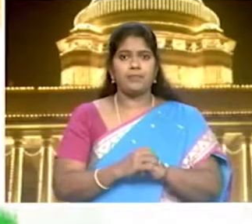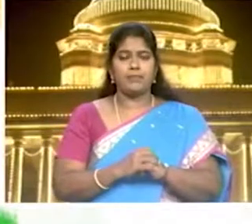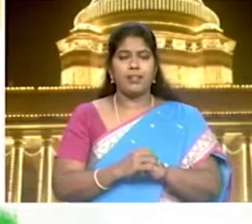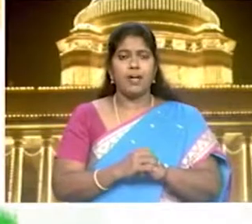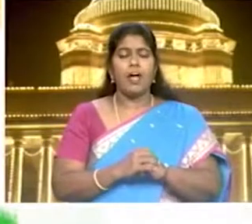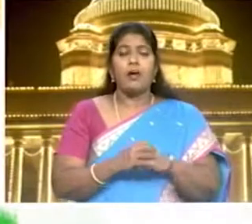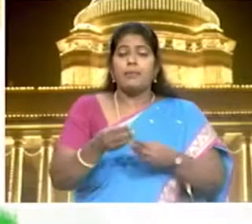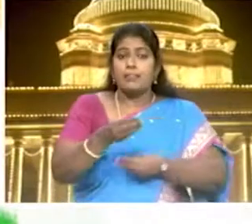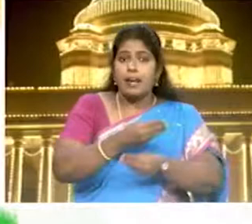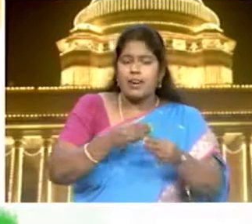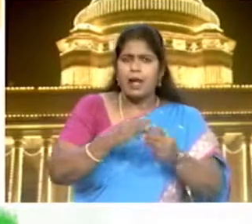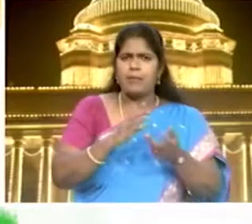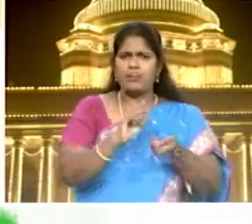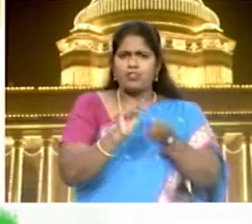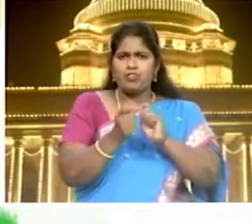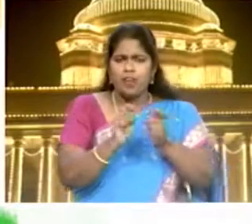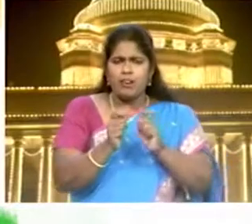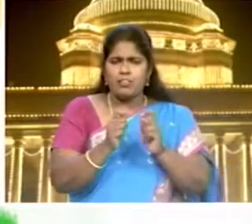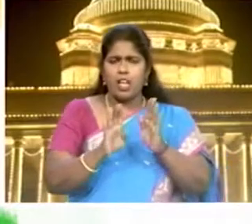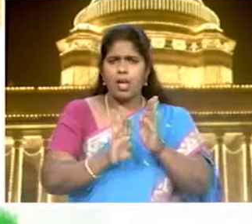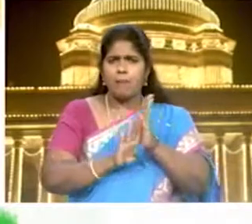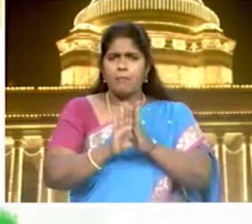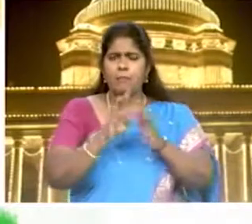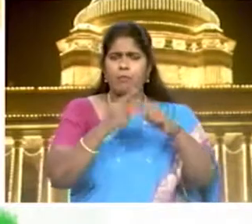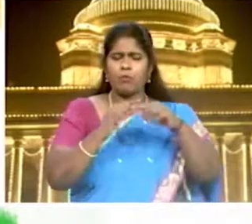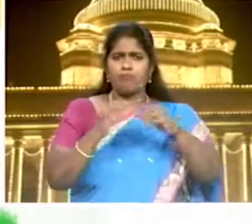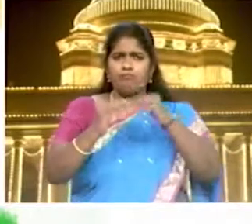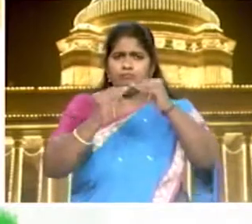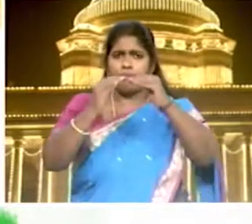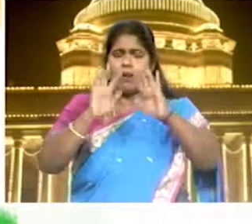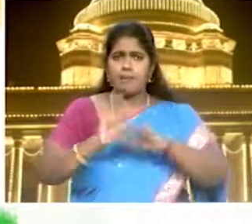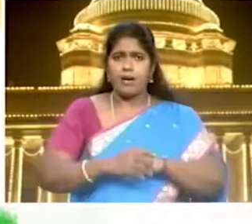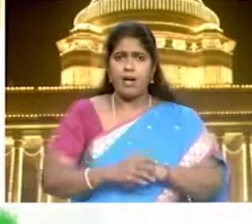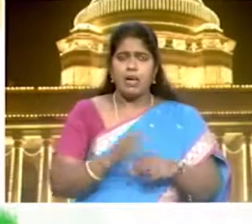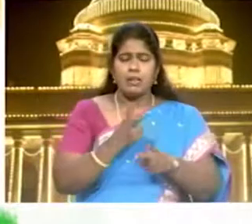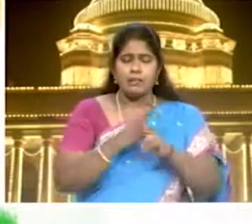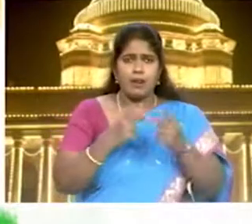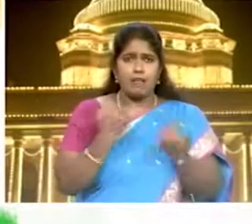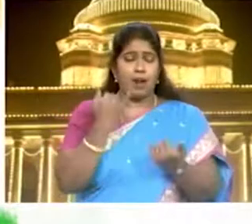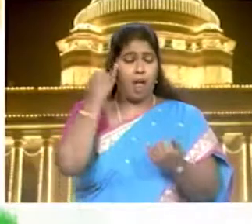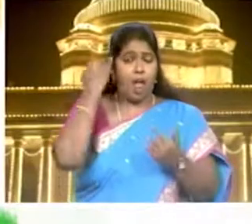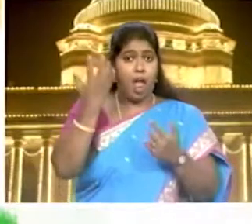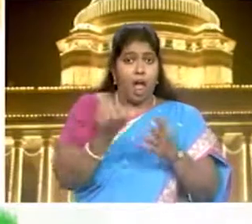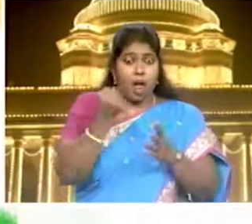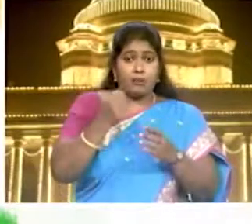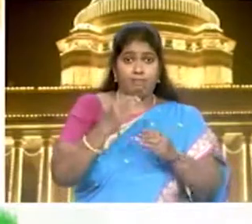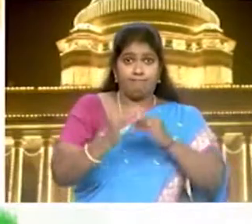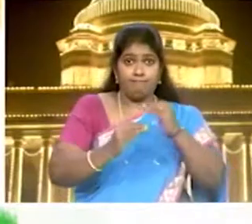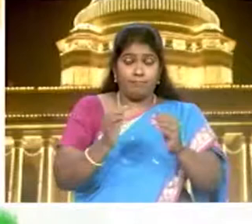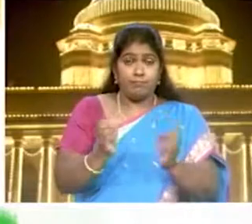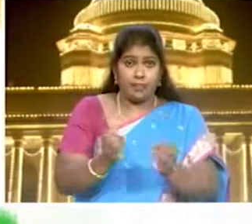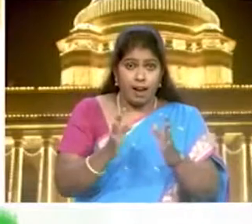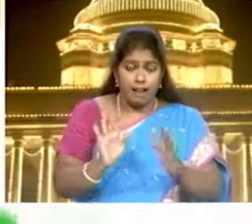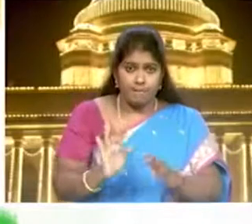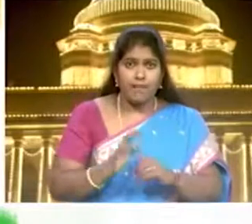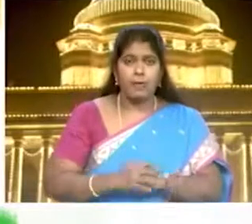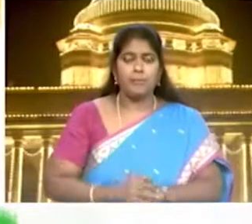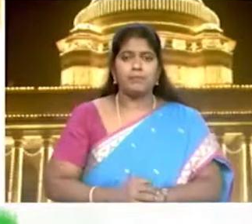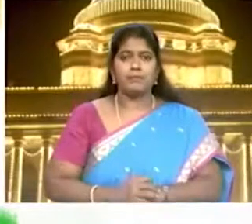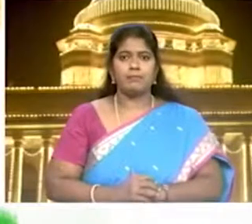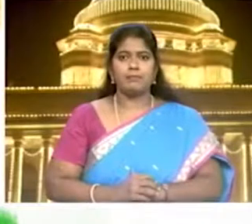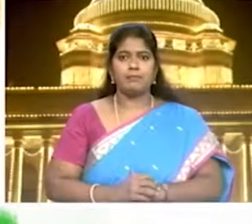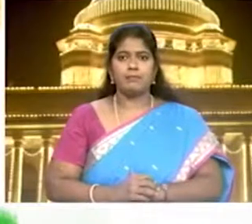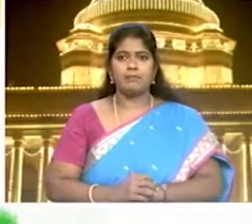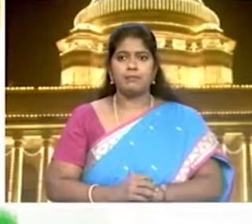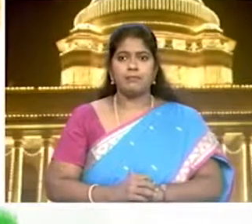reforms are rightly accompanied by innovative welfare initiatives. A home of one's own is no longer a dream